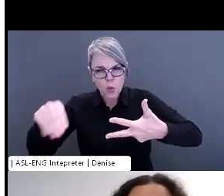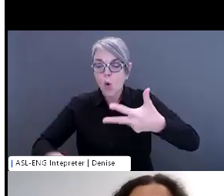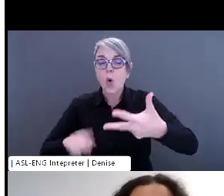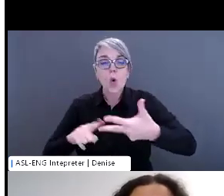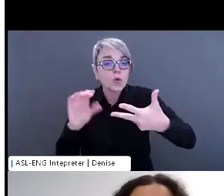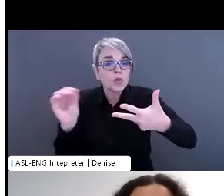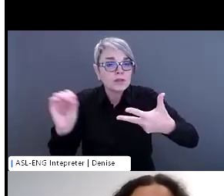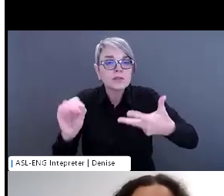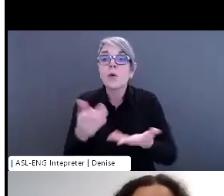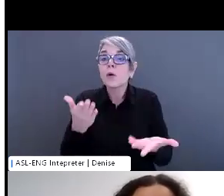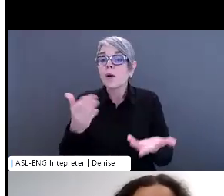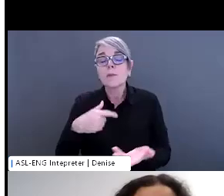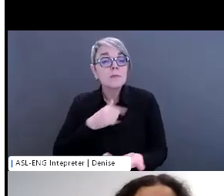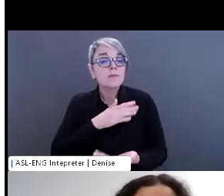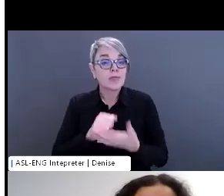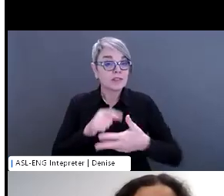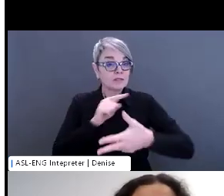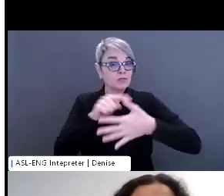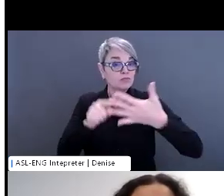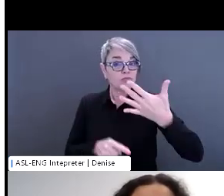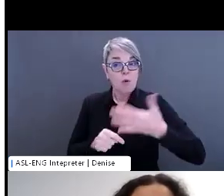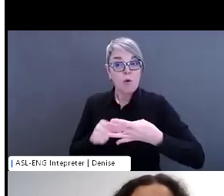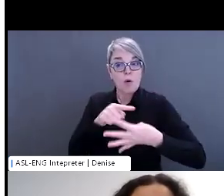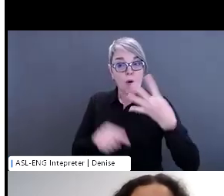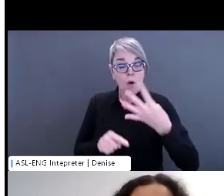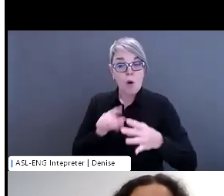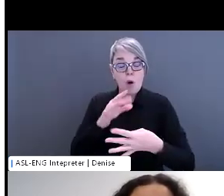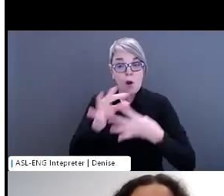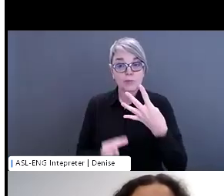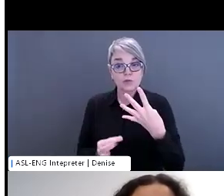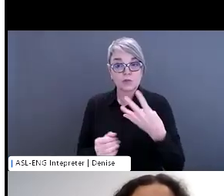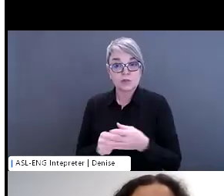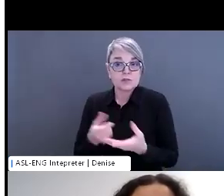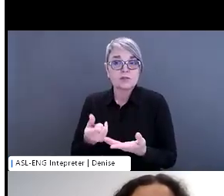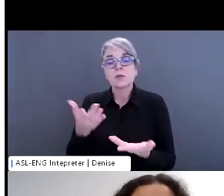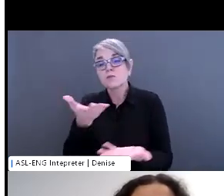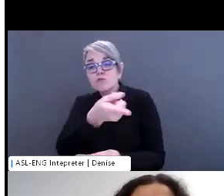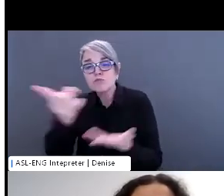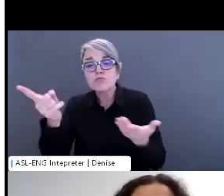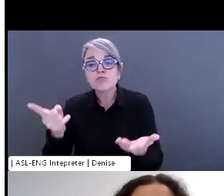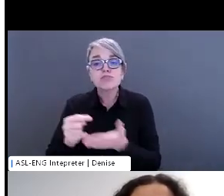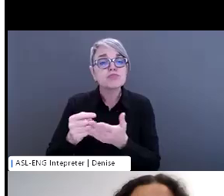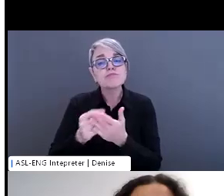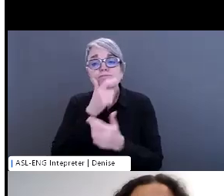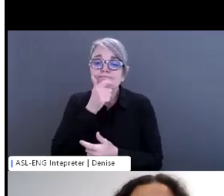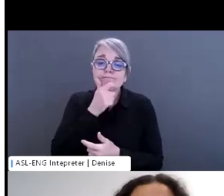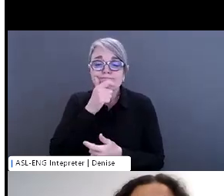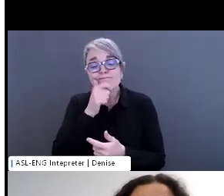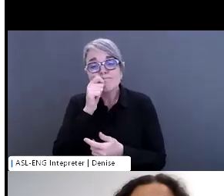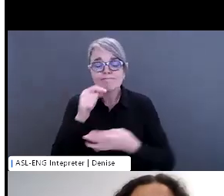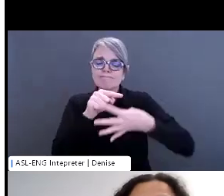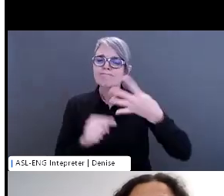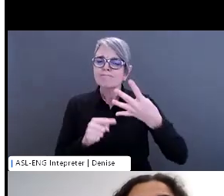to respond as to which option you would choose at this time, as to where you would go if you needed to